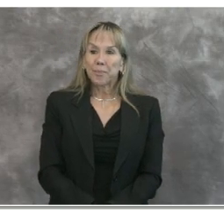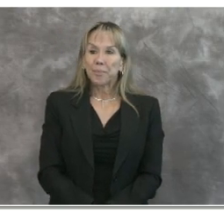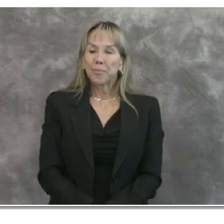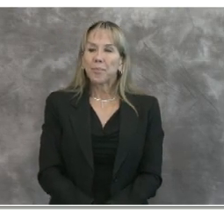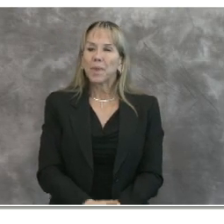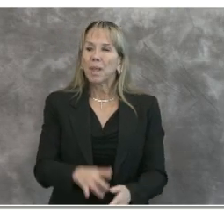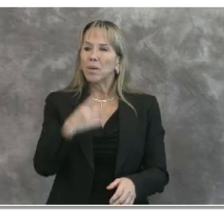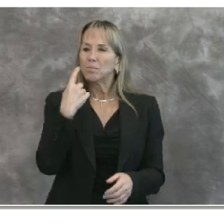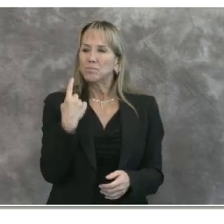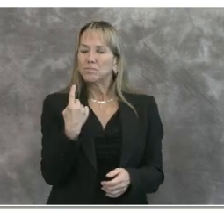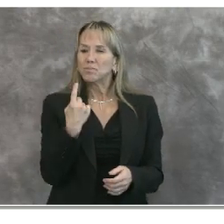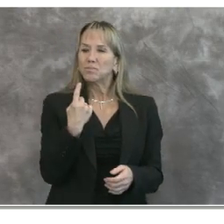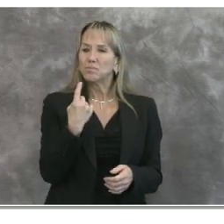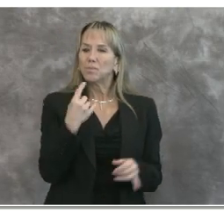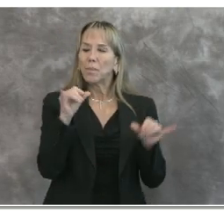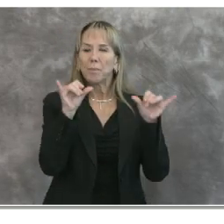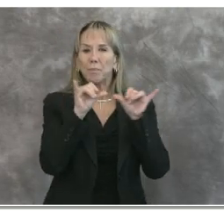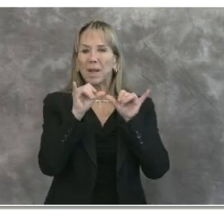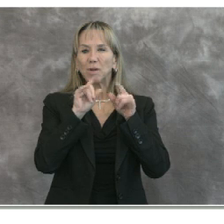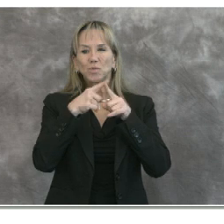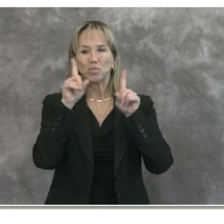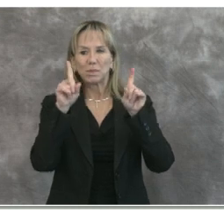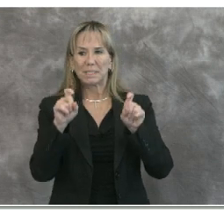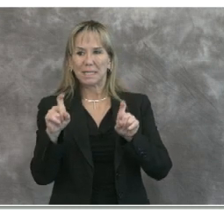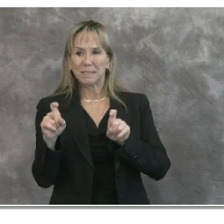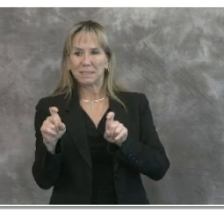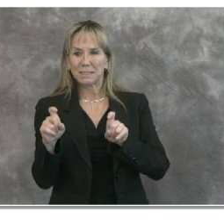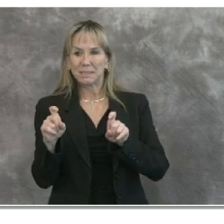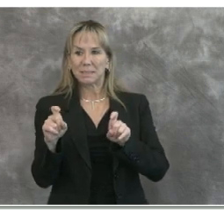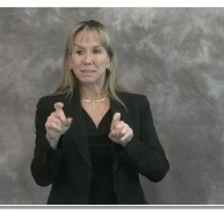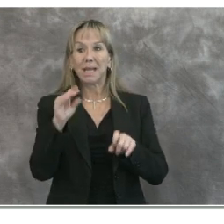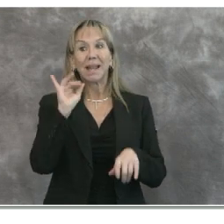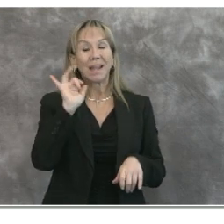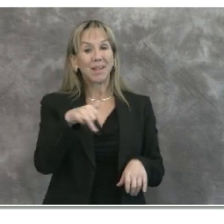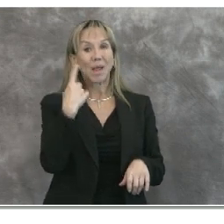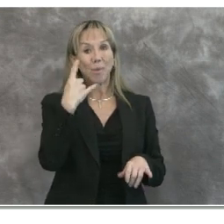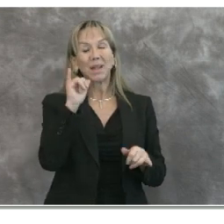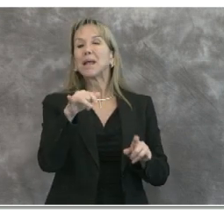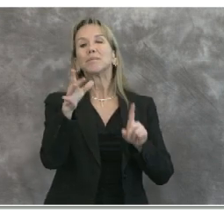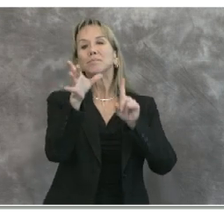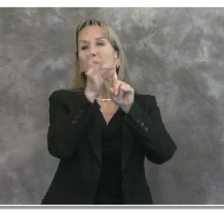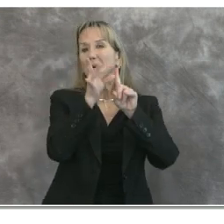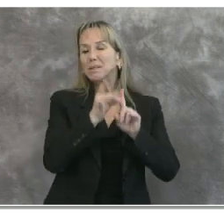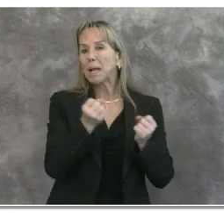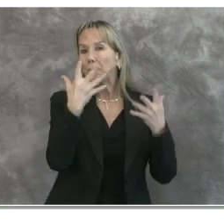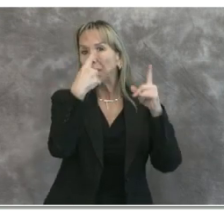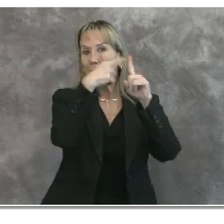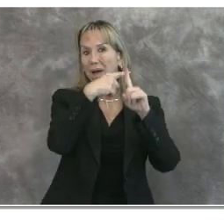There was one metric related to testing, and that is the positive tests